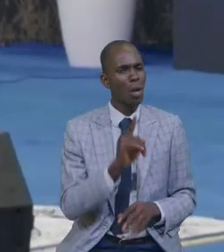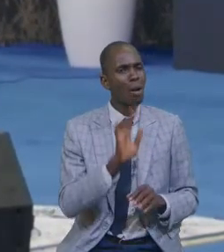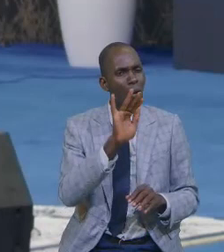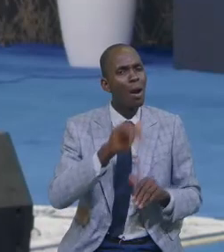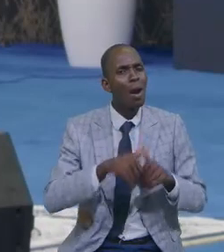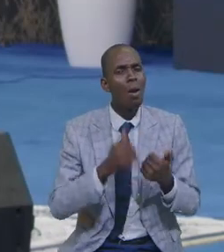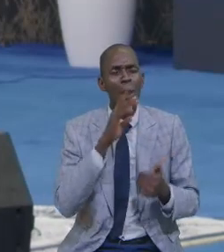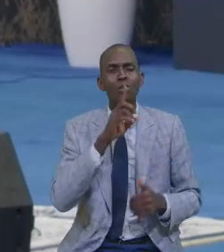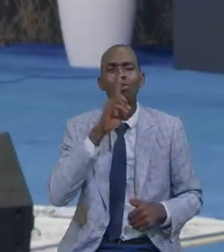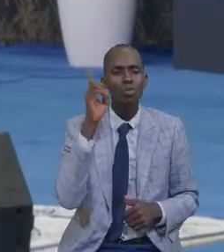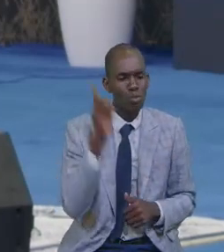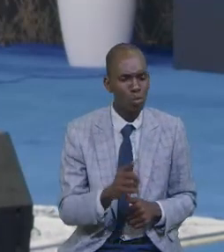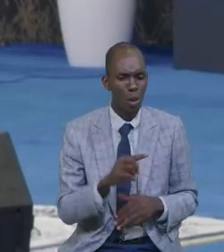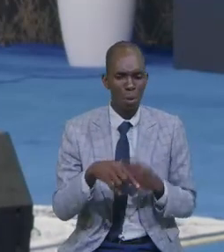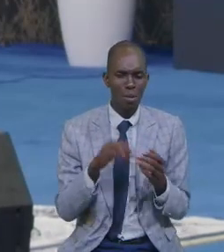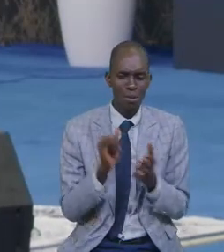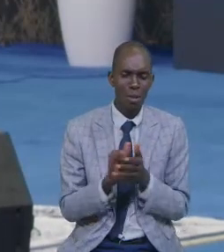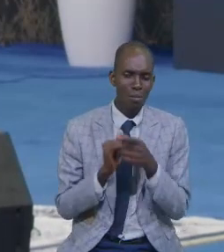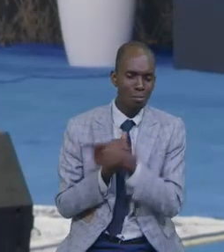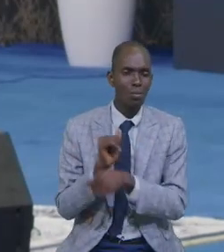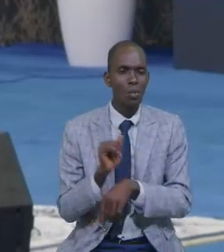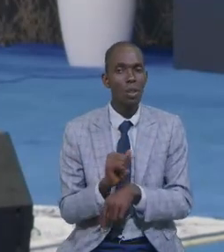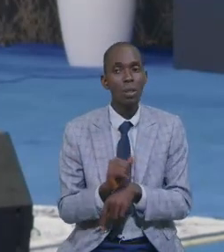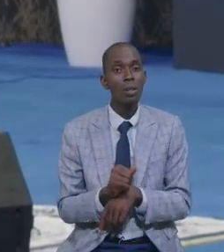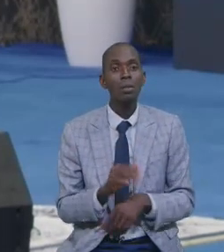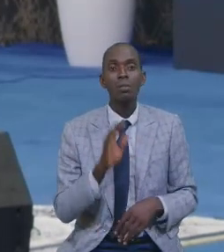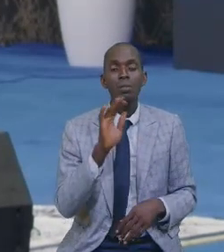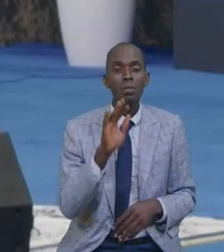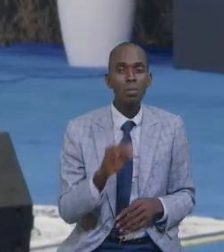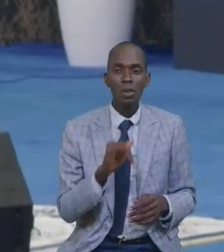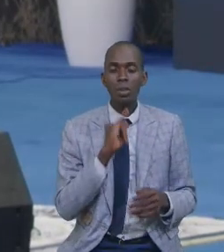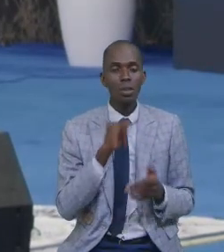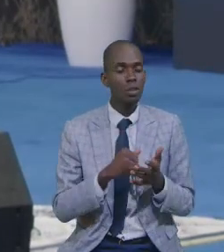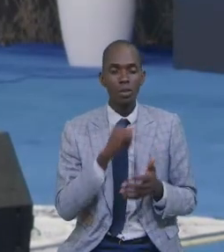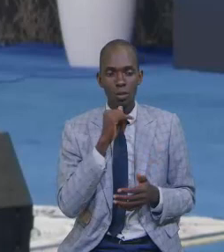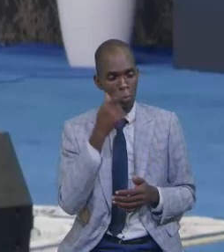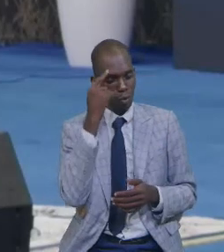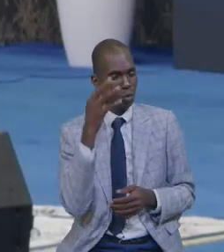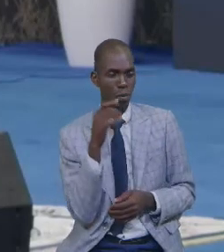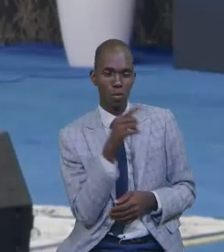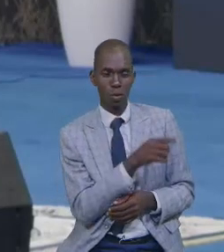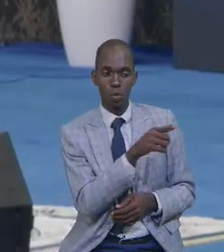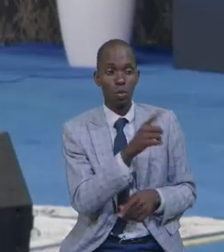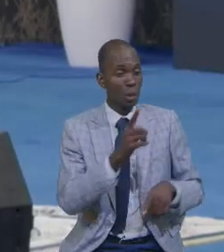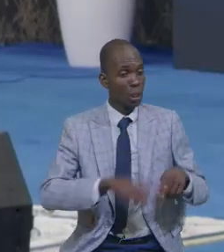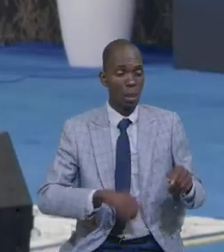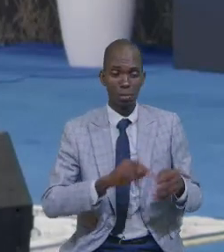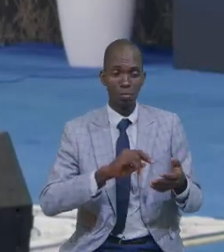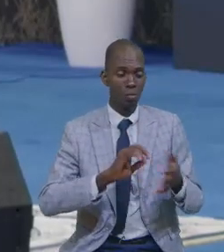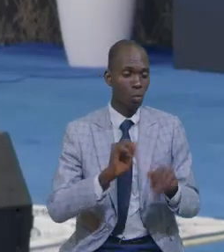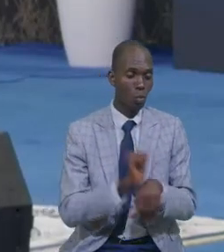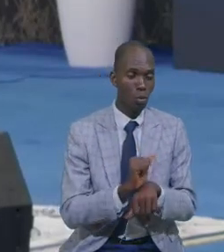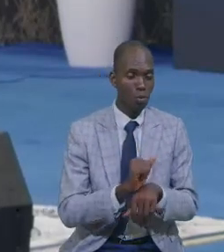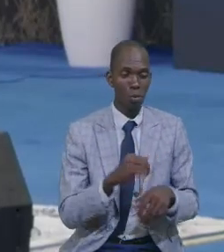brother? Because it's not because of you. You can't repair that thing. You can't put it on the road